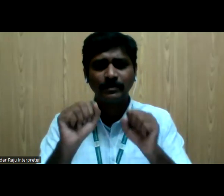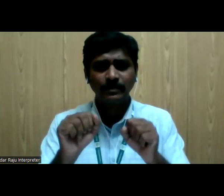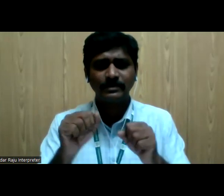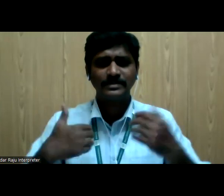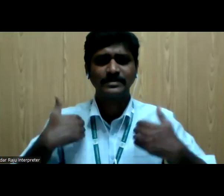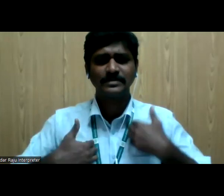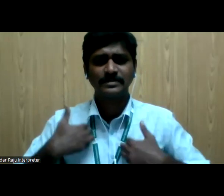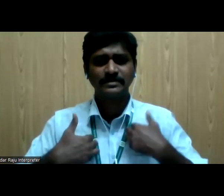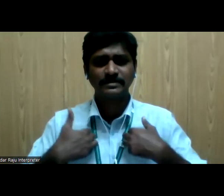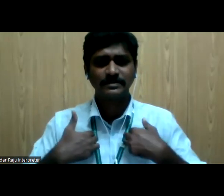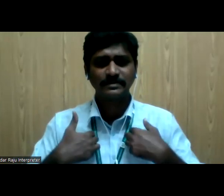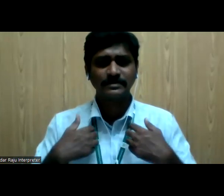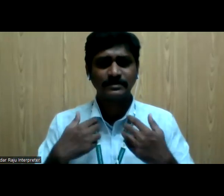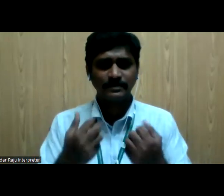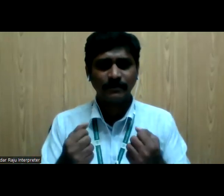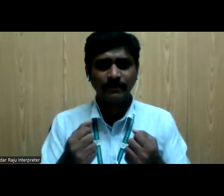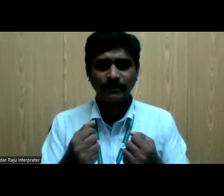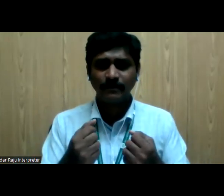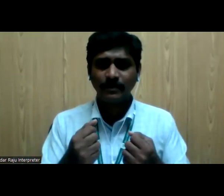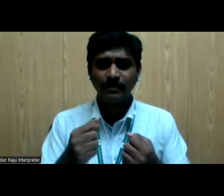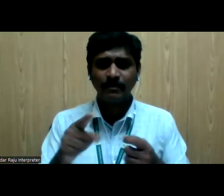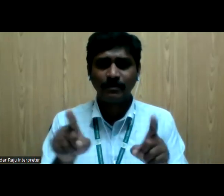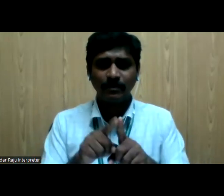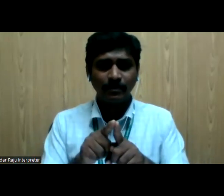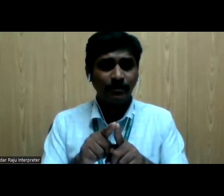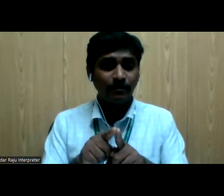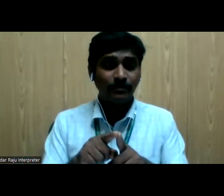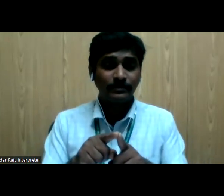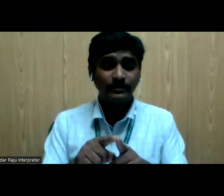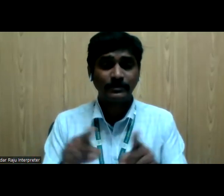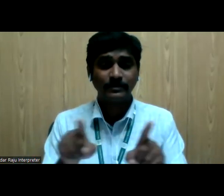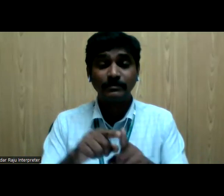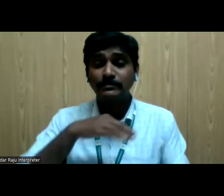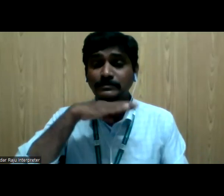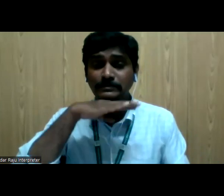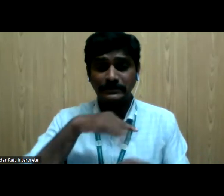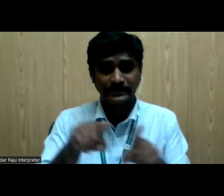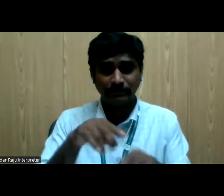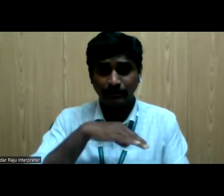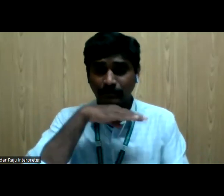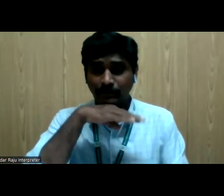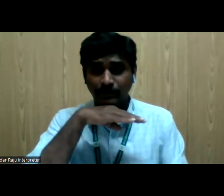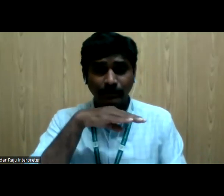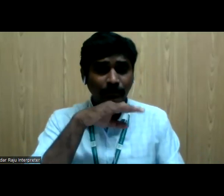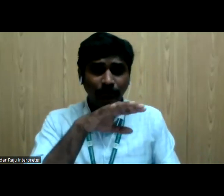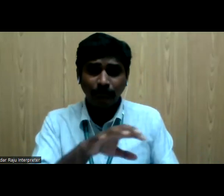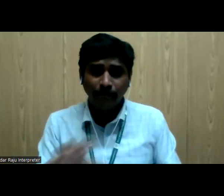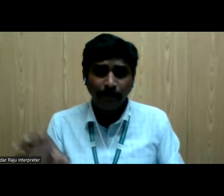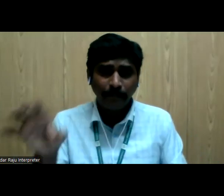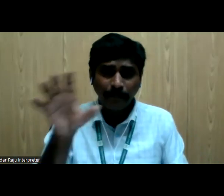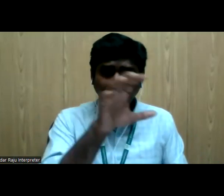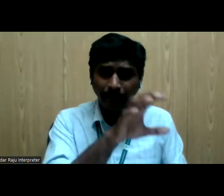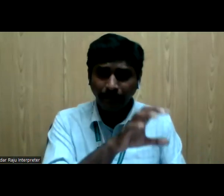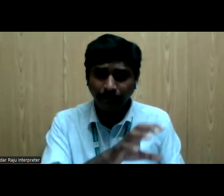3 years, when we have organized this exhibition, I've come across many, many solutions which have potentially something to do